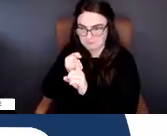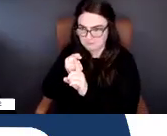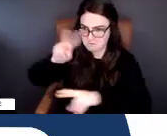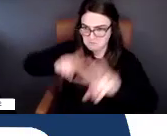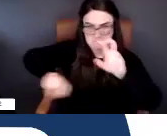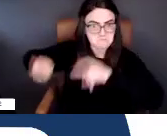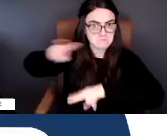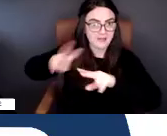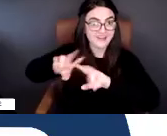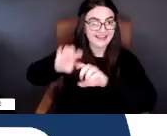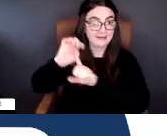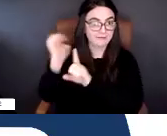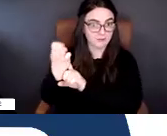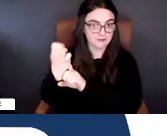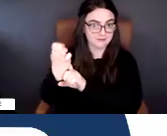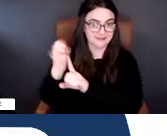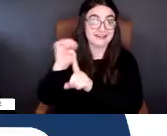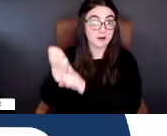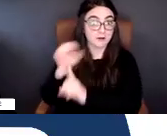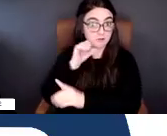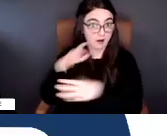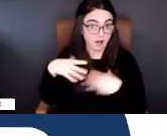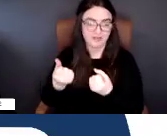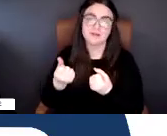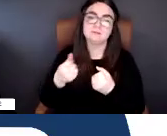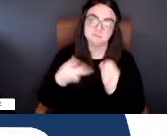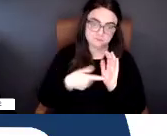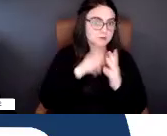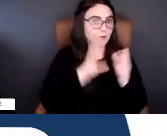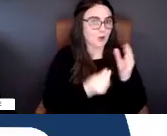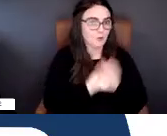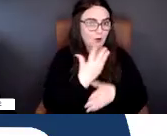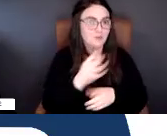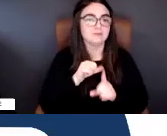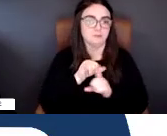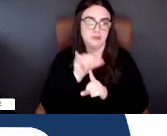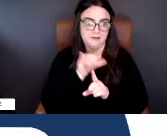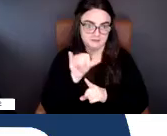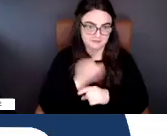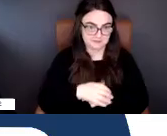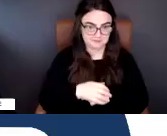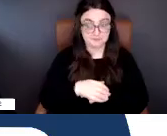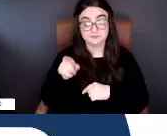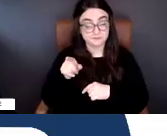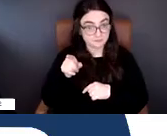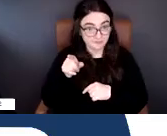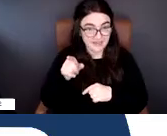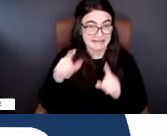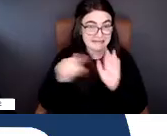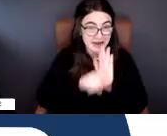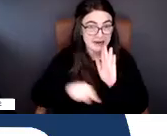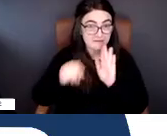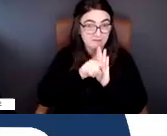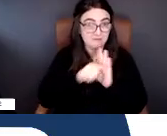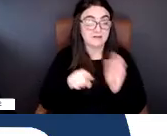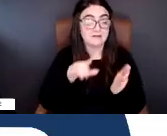Now, it's the whole idea that this negativity can lead to toxicity,